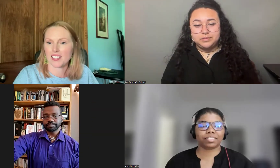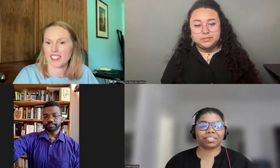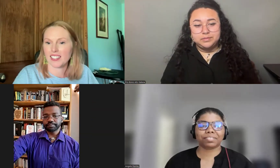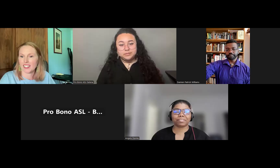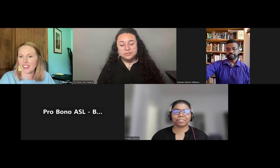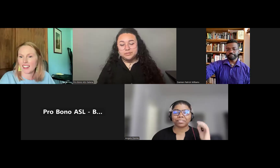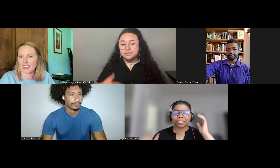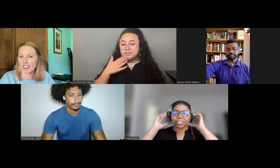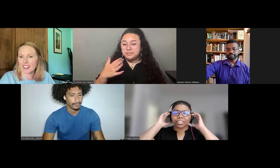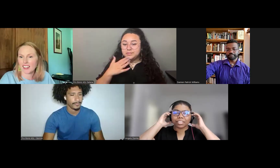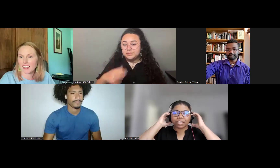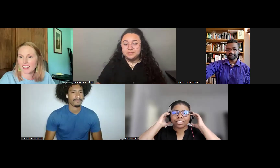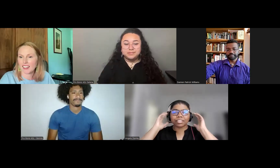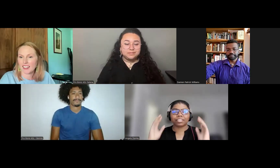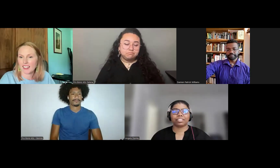Thank you.